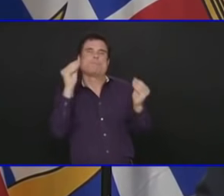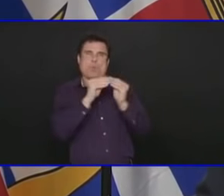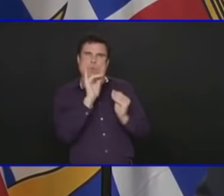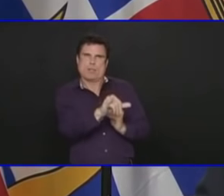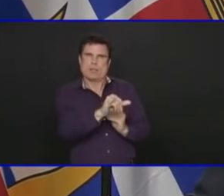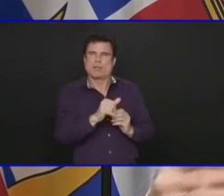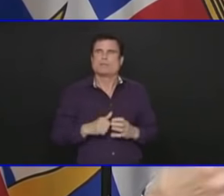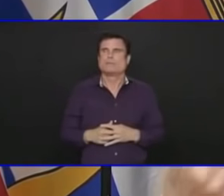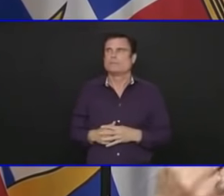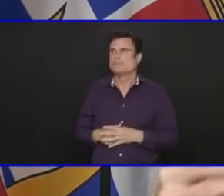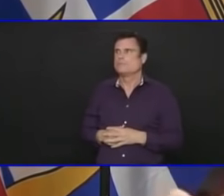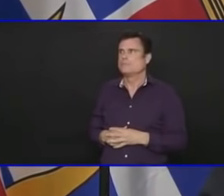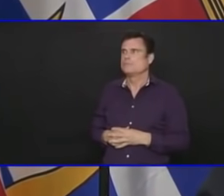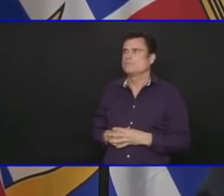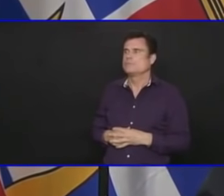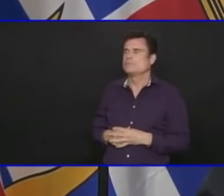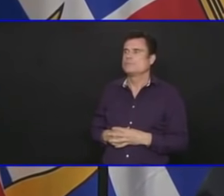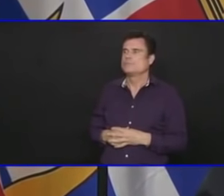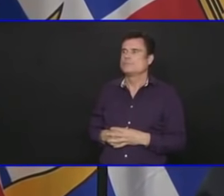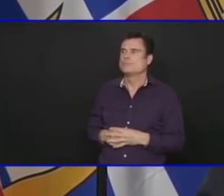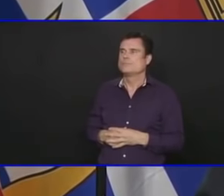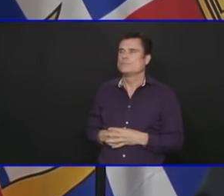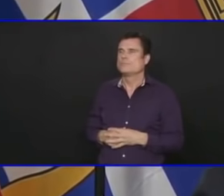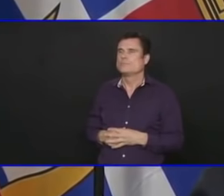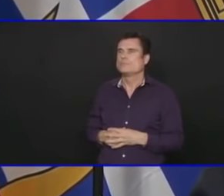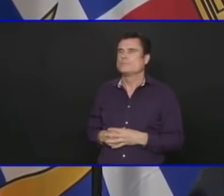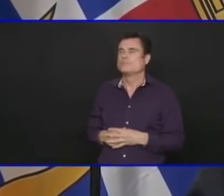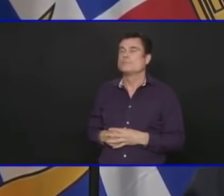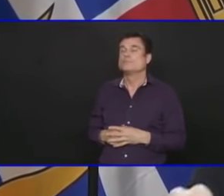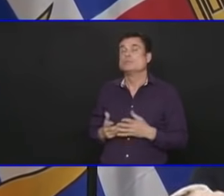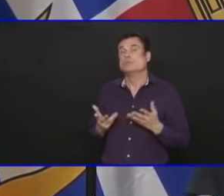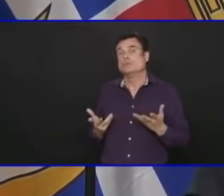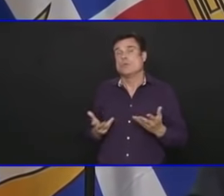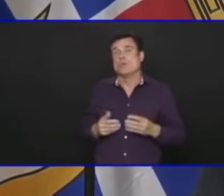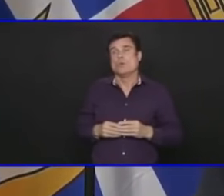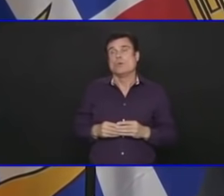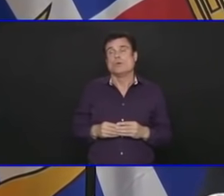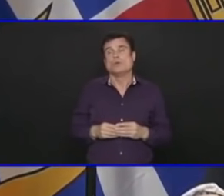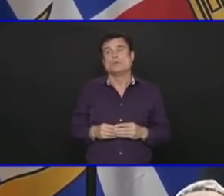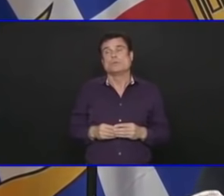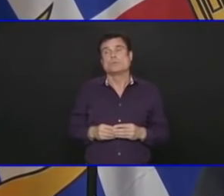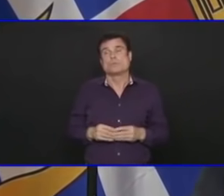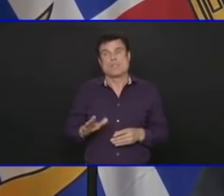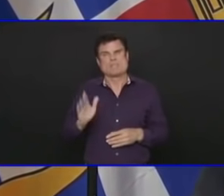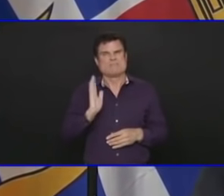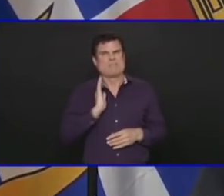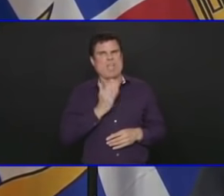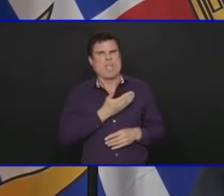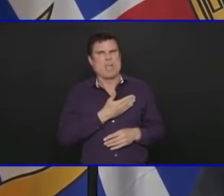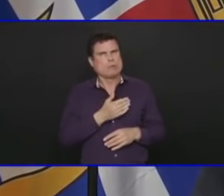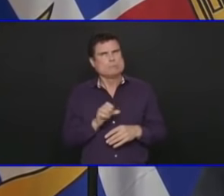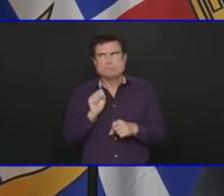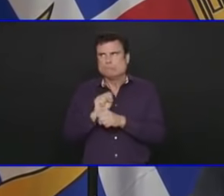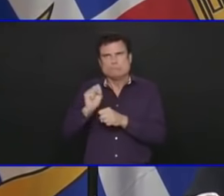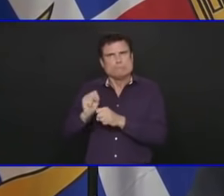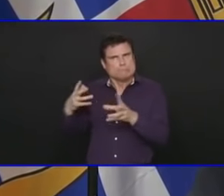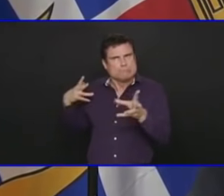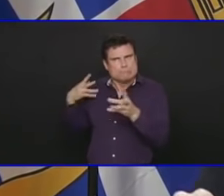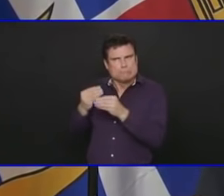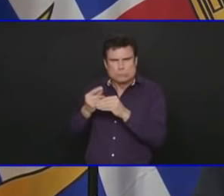is our work in building up the public health capacity to be able to rapidly detect and assess